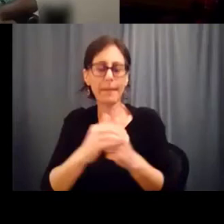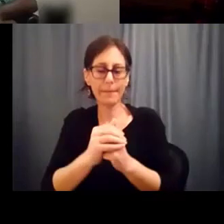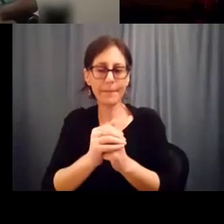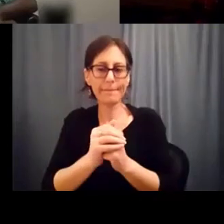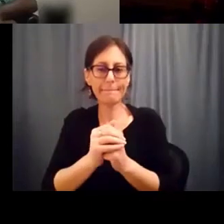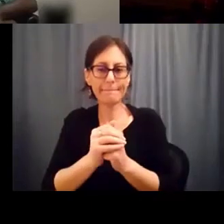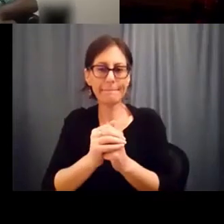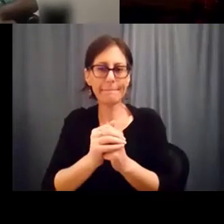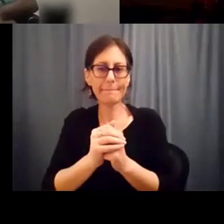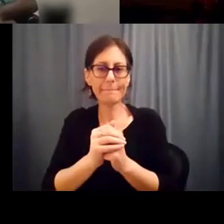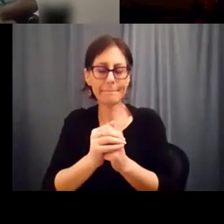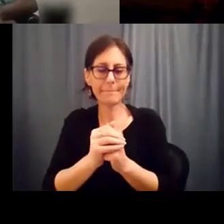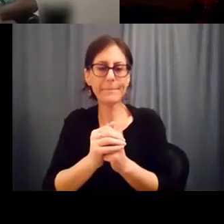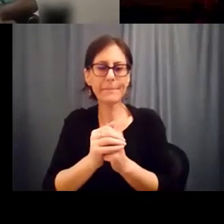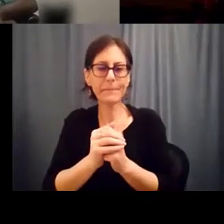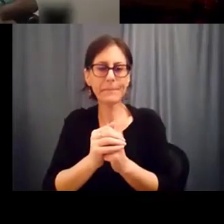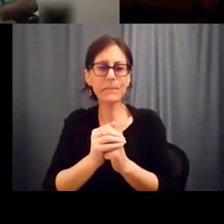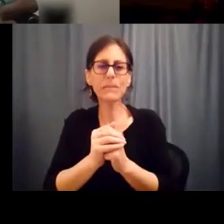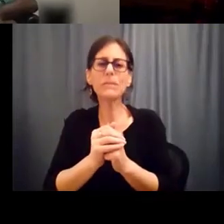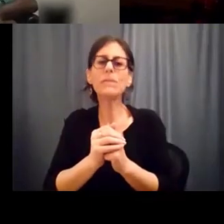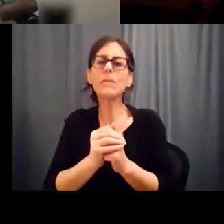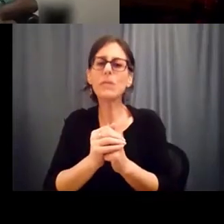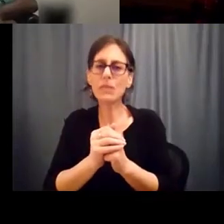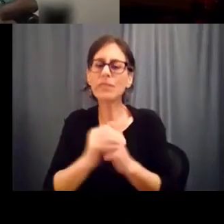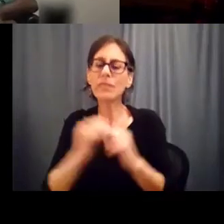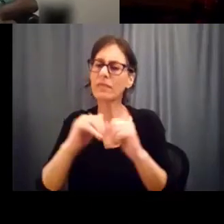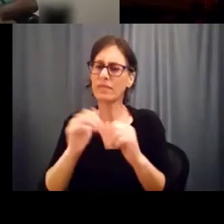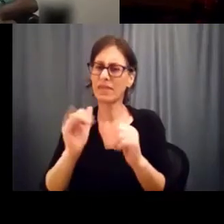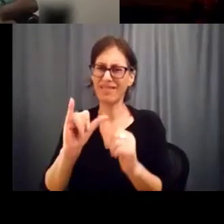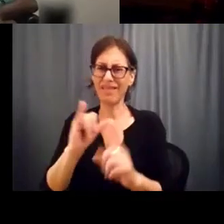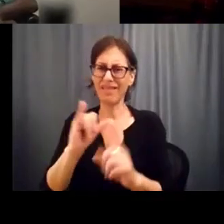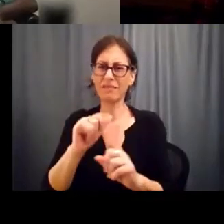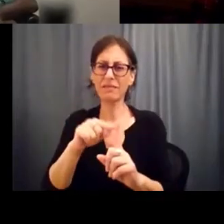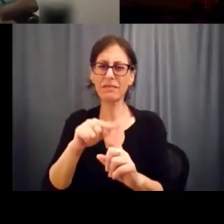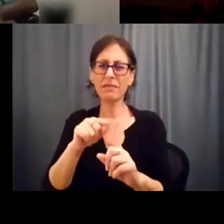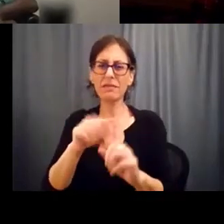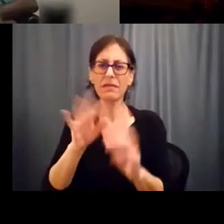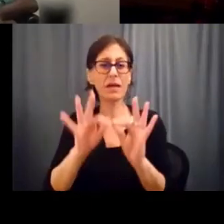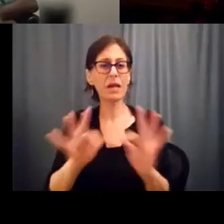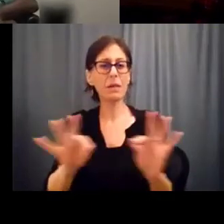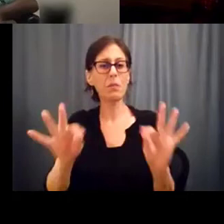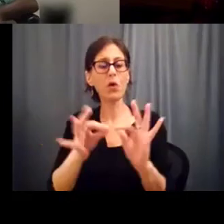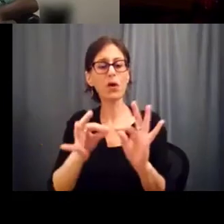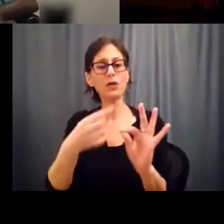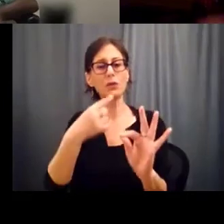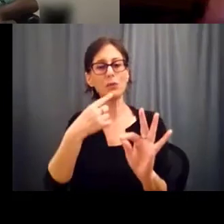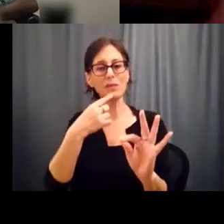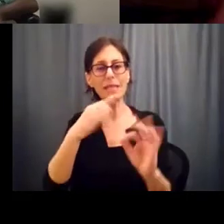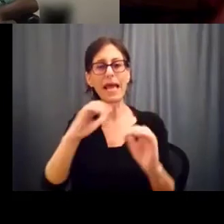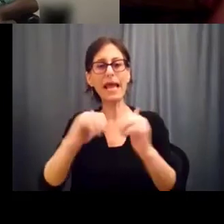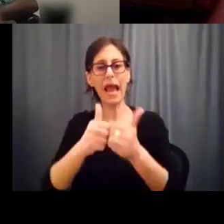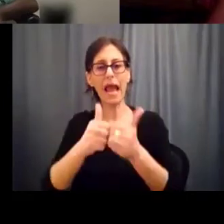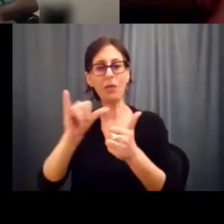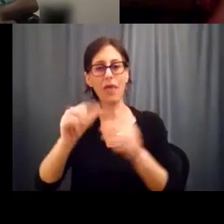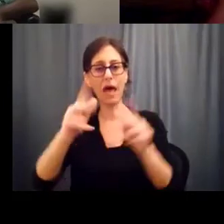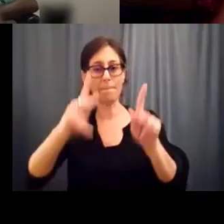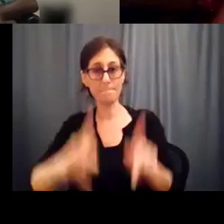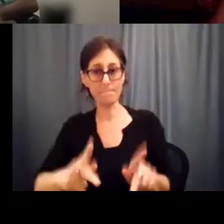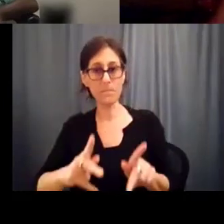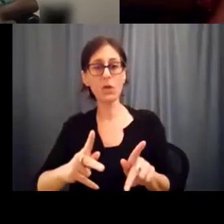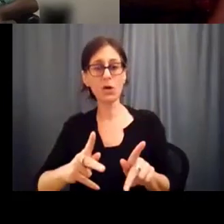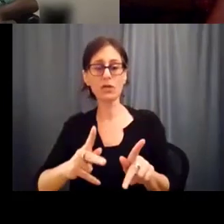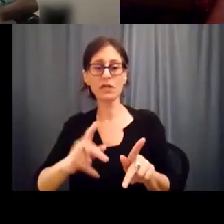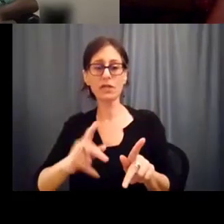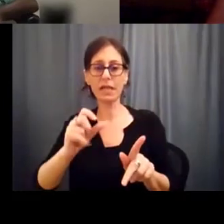like and so, and how important it was to say it the way that that person